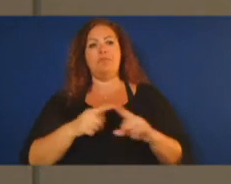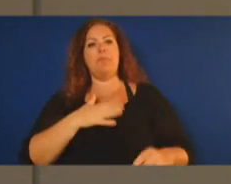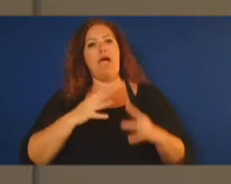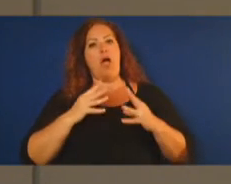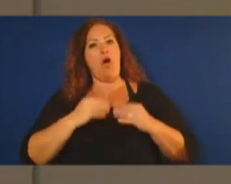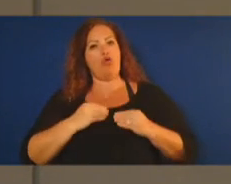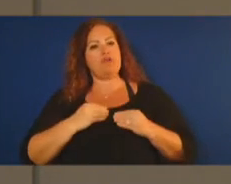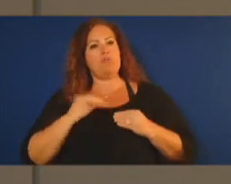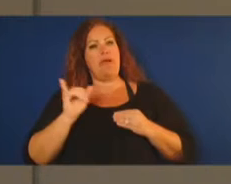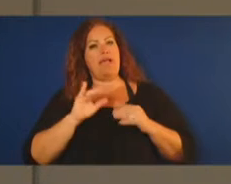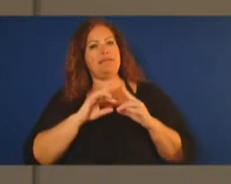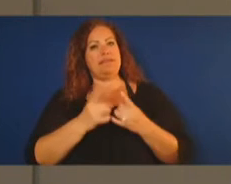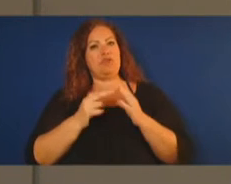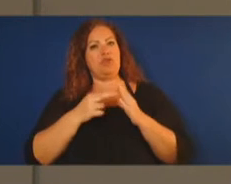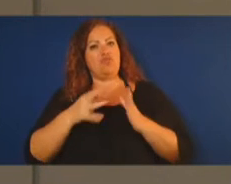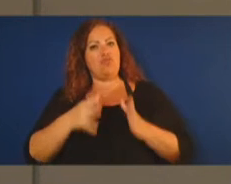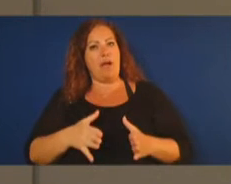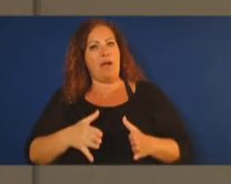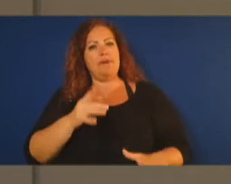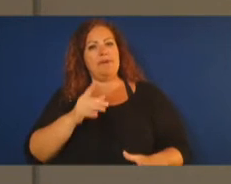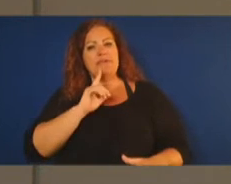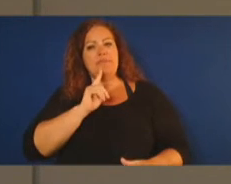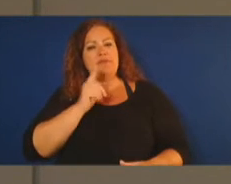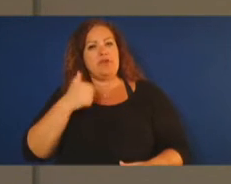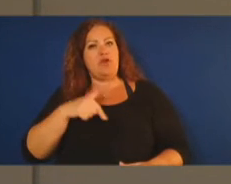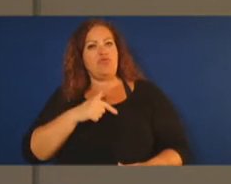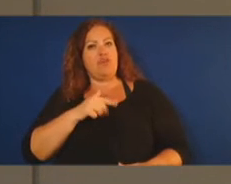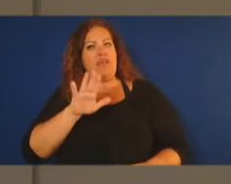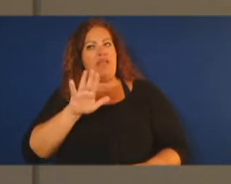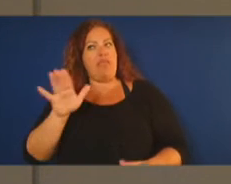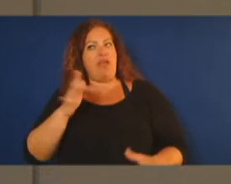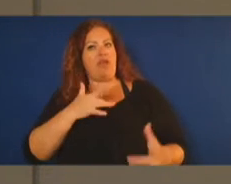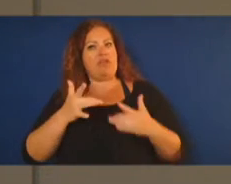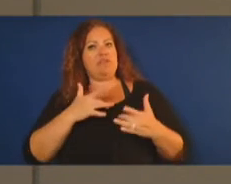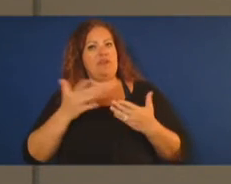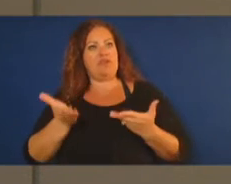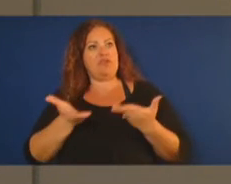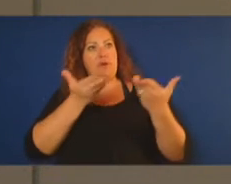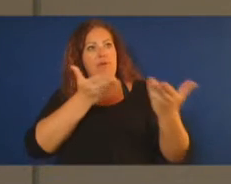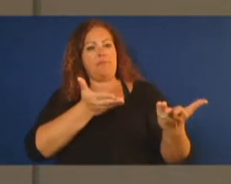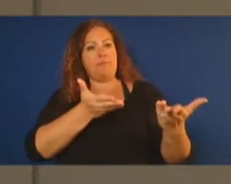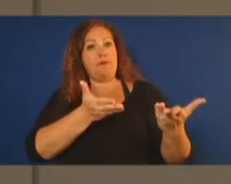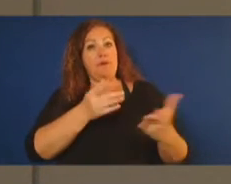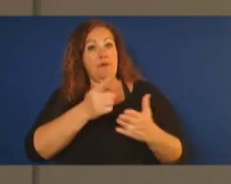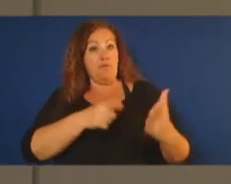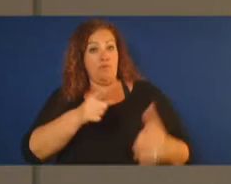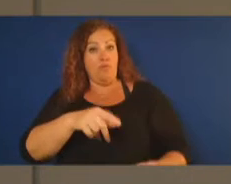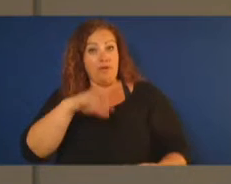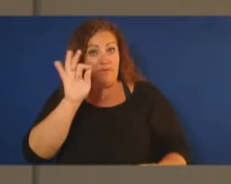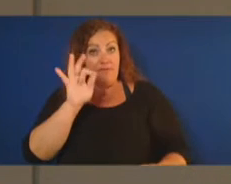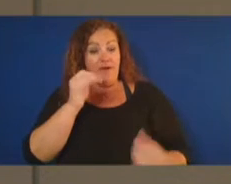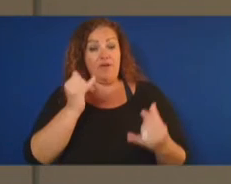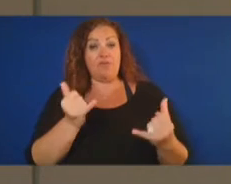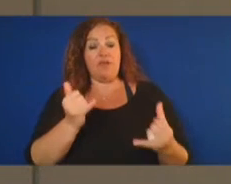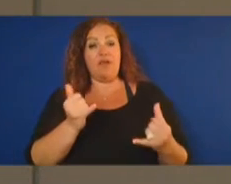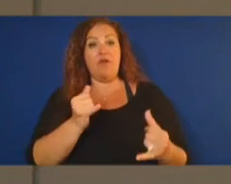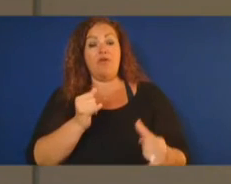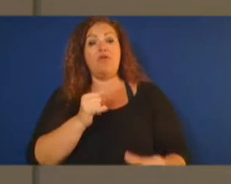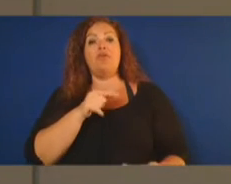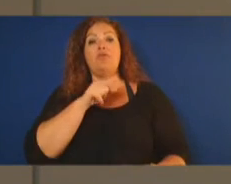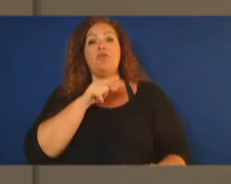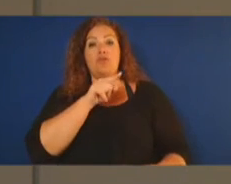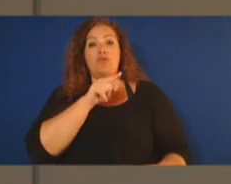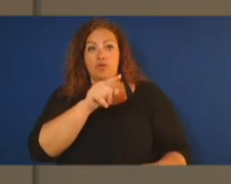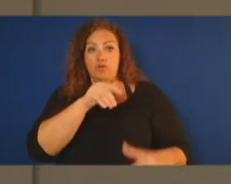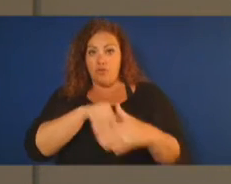rep to make sure that we raise up the concerns that the community has brought forward so what you're finding right now is that you're walking into a